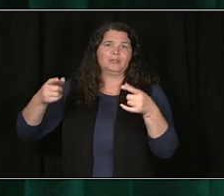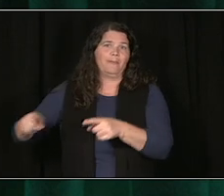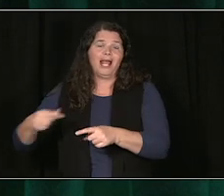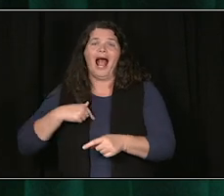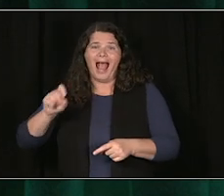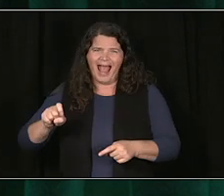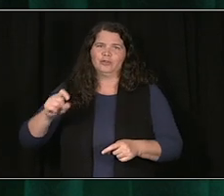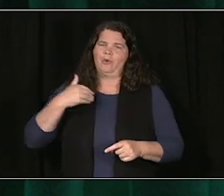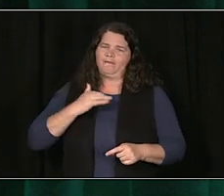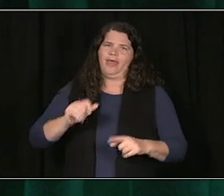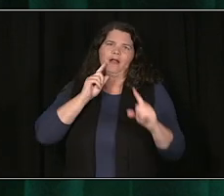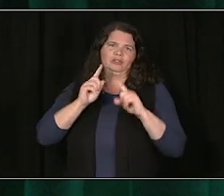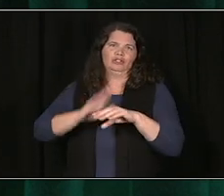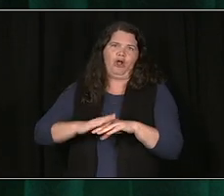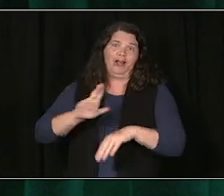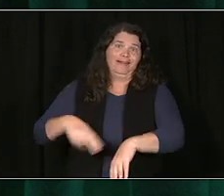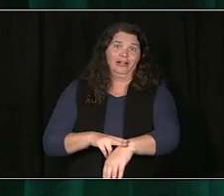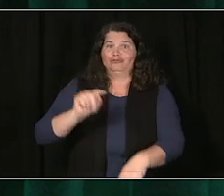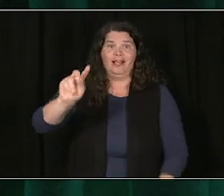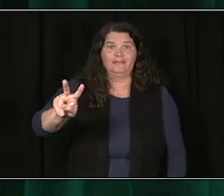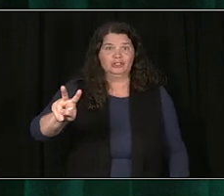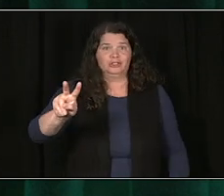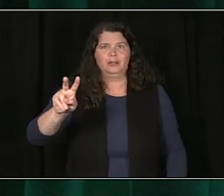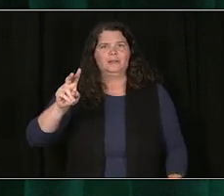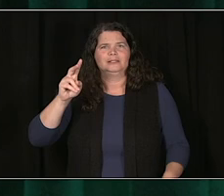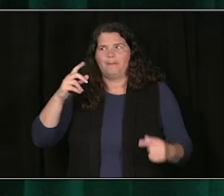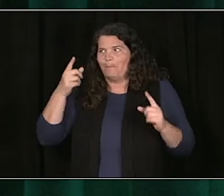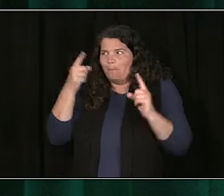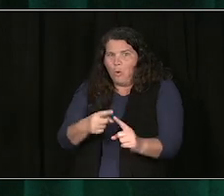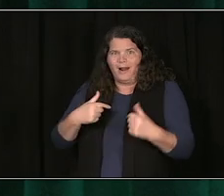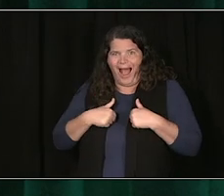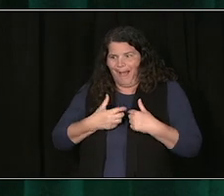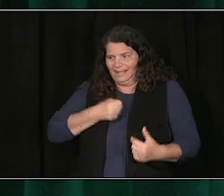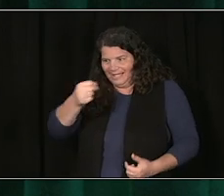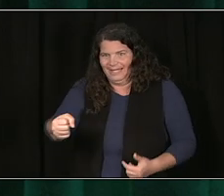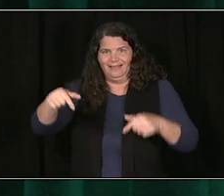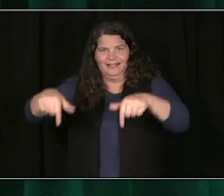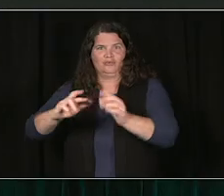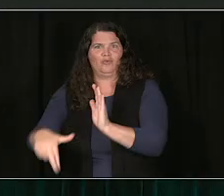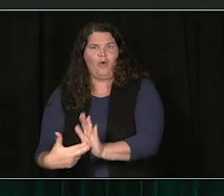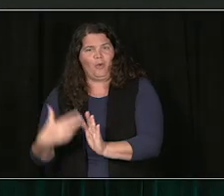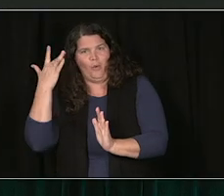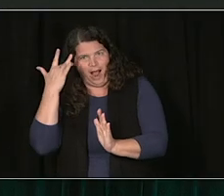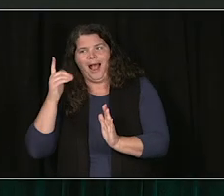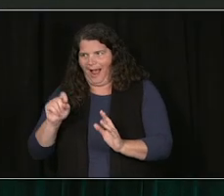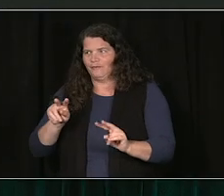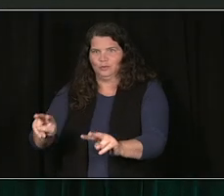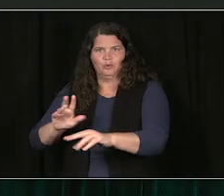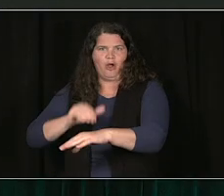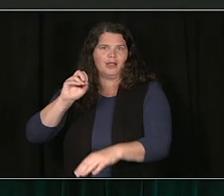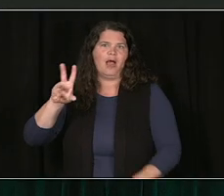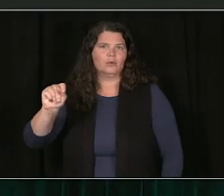what would be the point of me being there if I let that go? And so I think having more women involved in the political